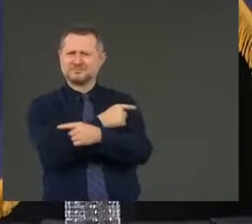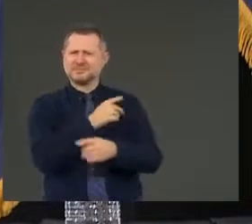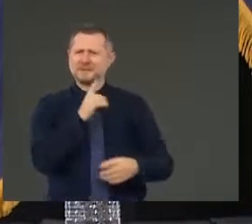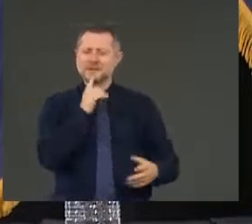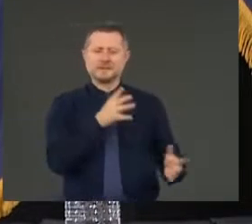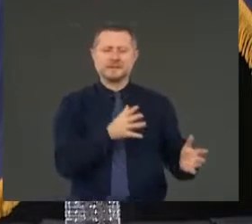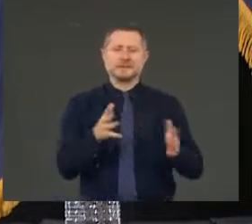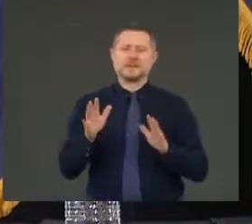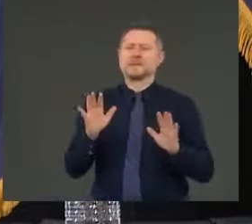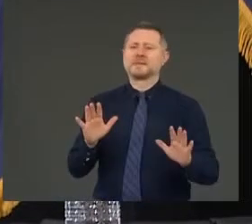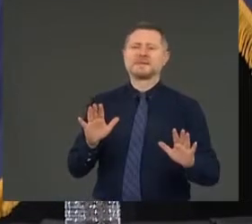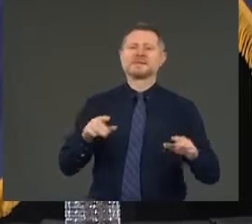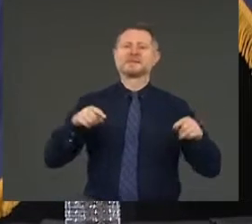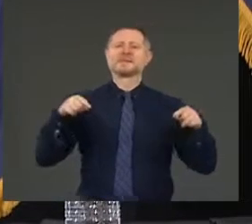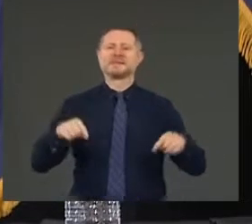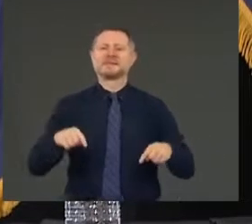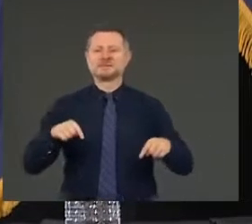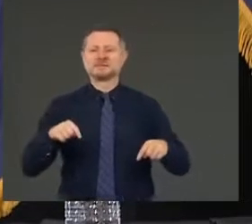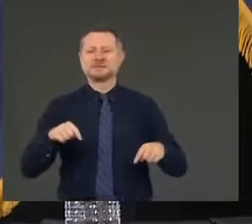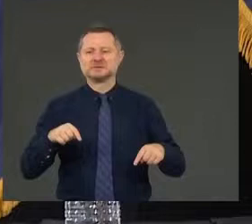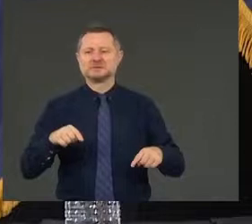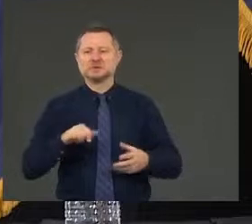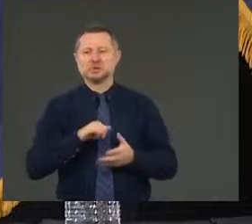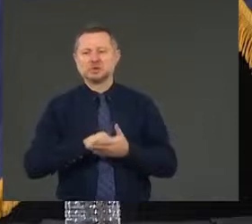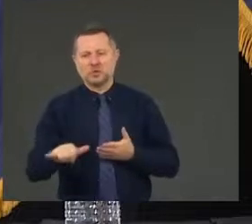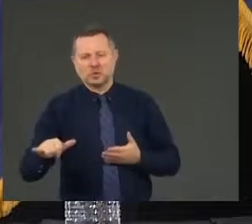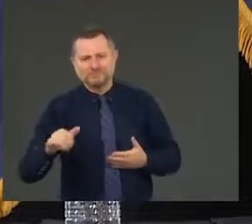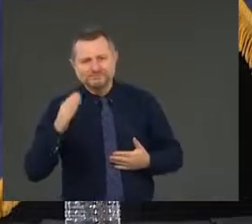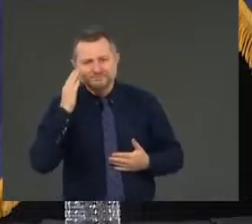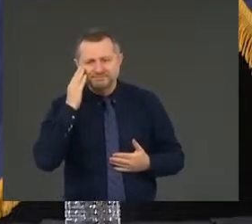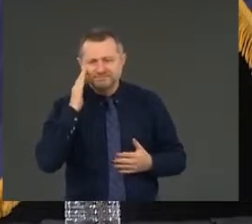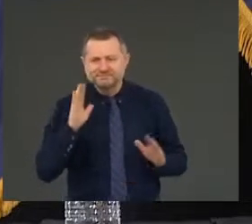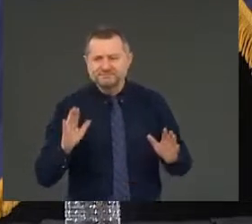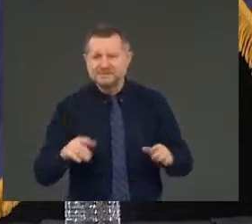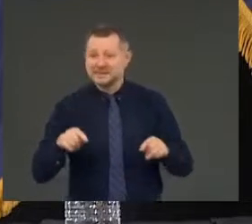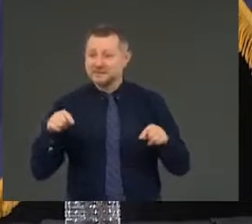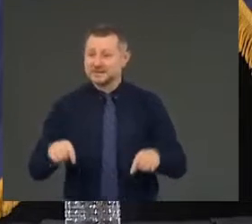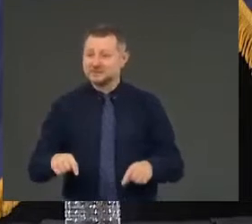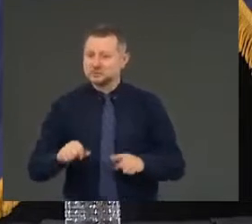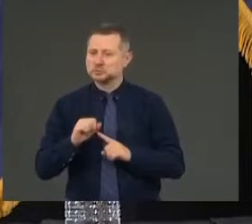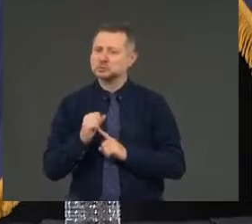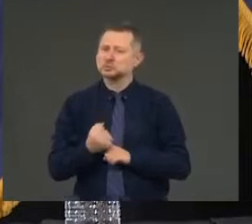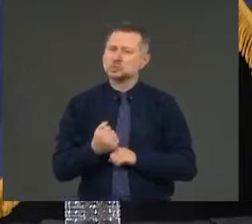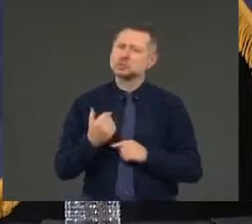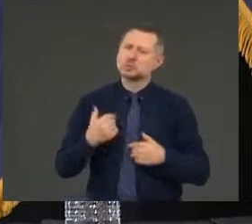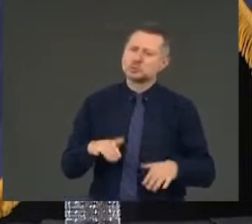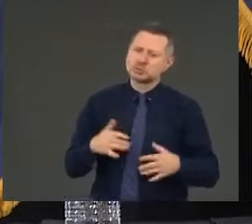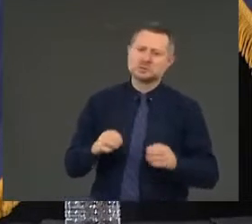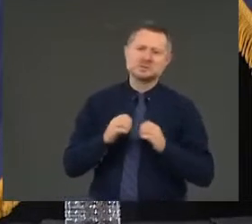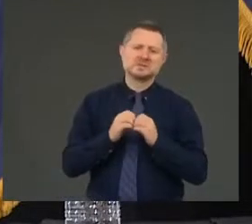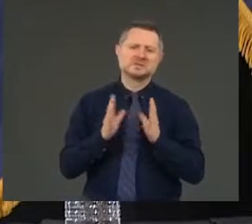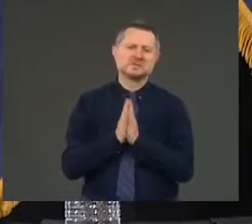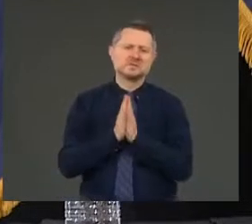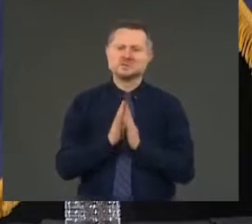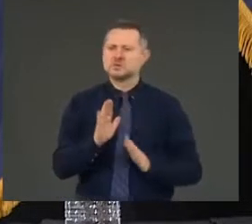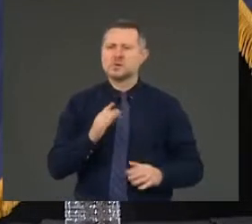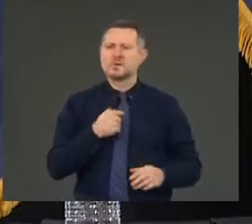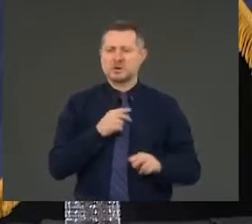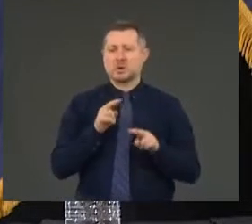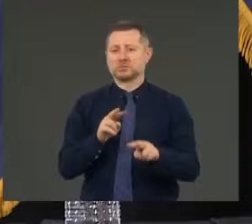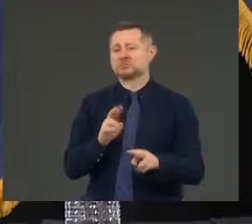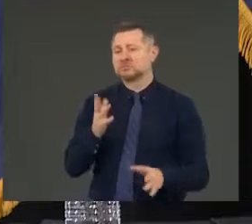This is New York, and this is a very contentious situation. That's why I think the smart way forward